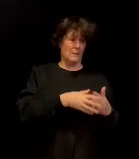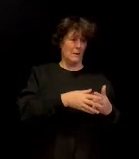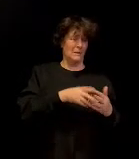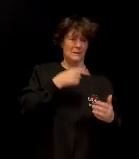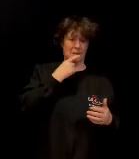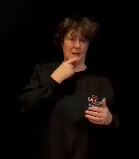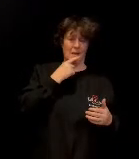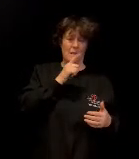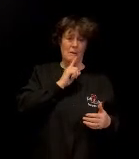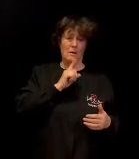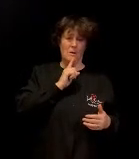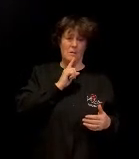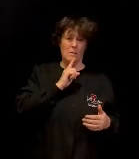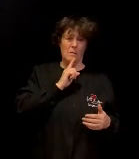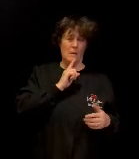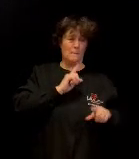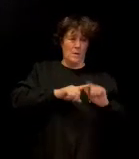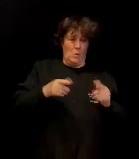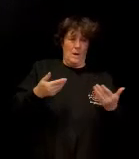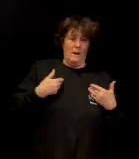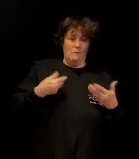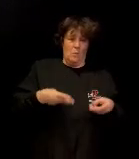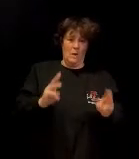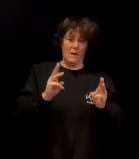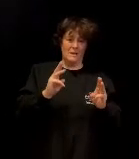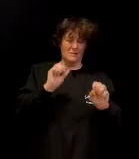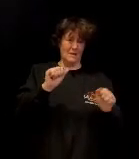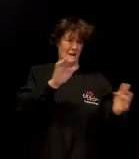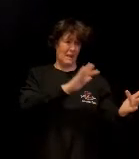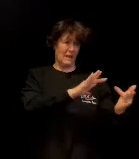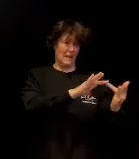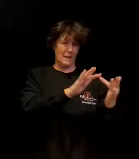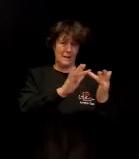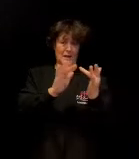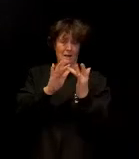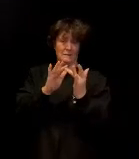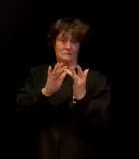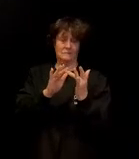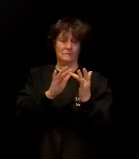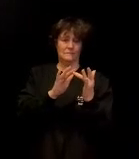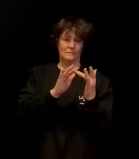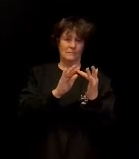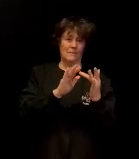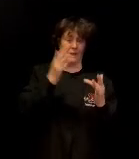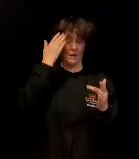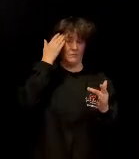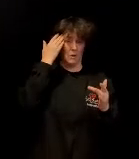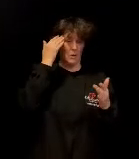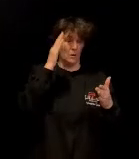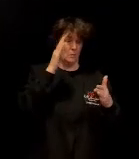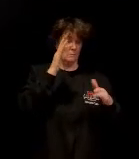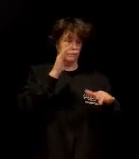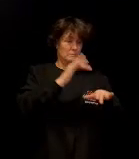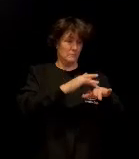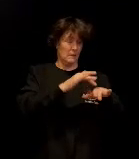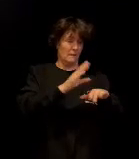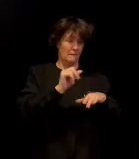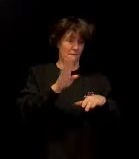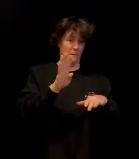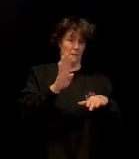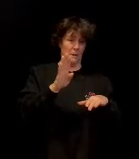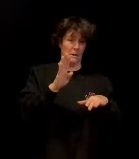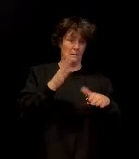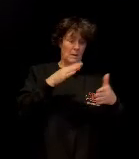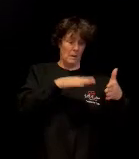more connected than ever. Right. I mean, you know, we have today, you know, I mean, I don't know if you've noticed this on Facebook, but there's a thing on the bottom